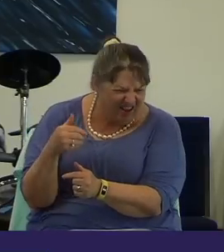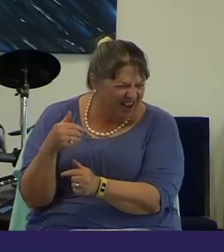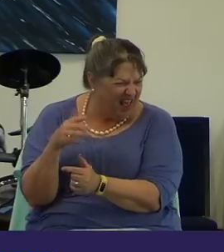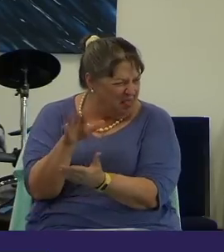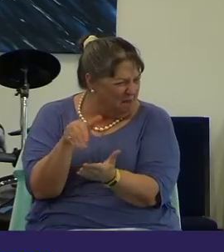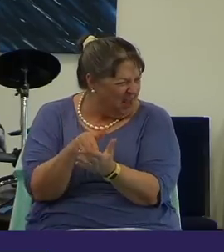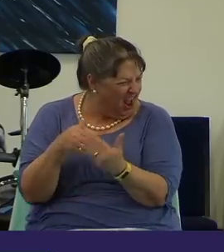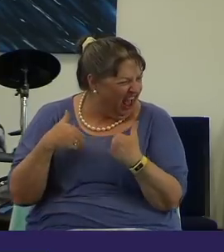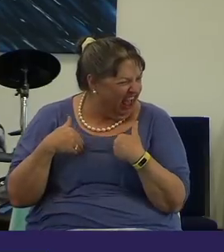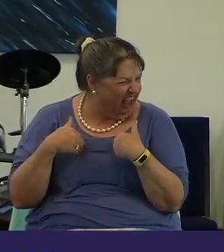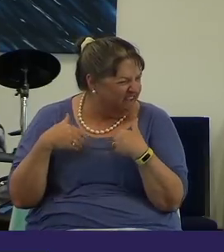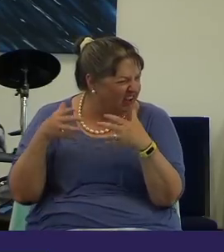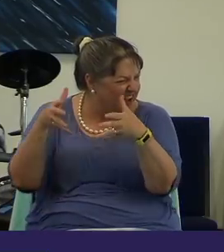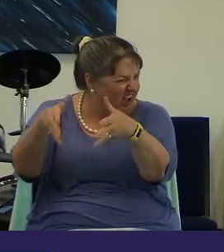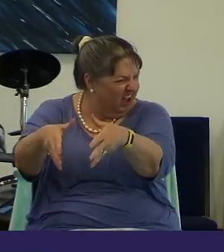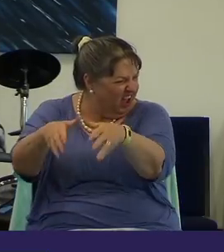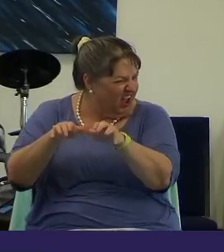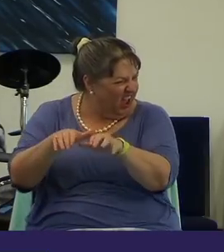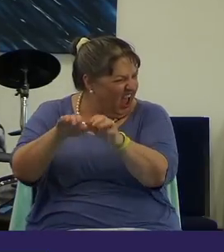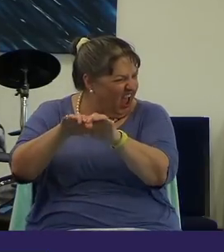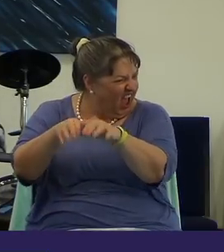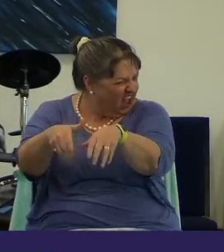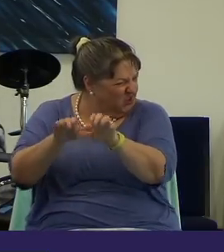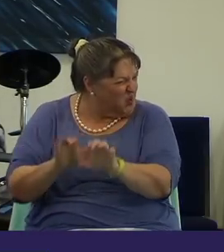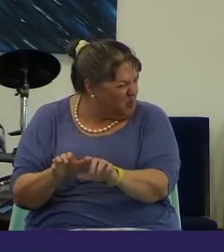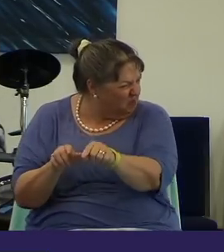That's what made this garden an unusual garden.